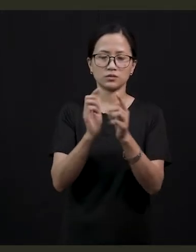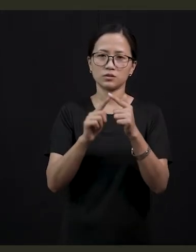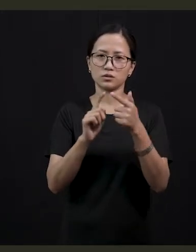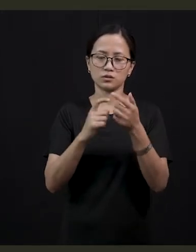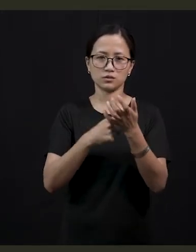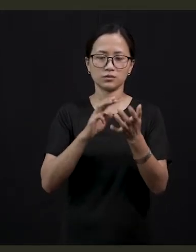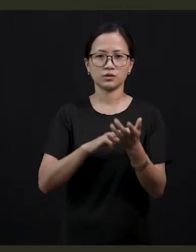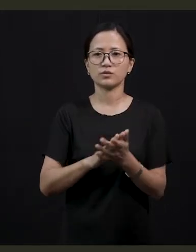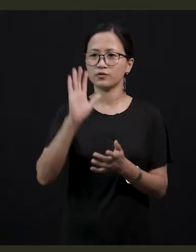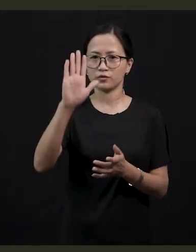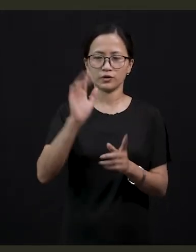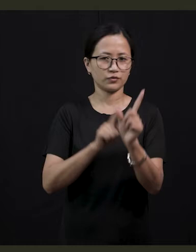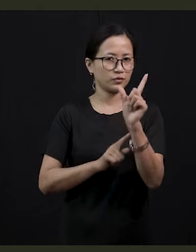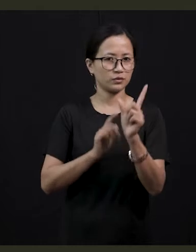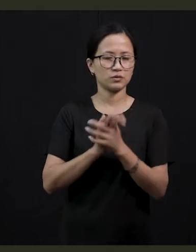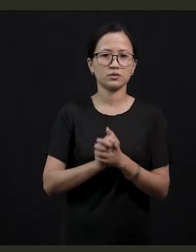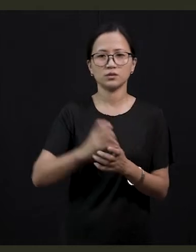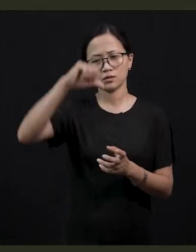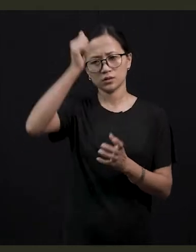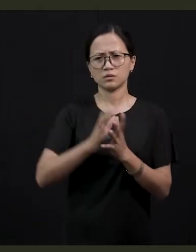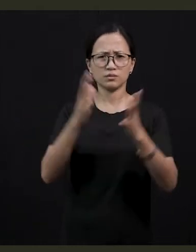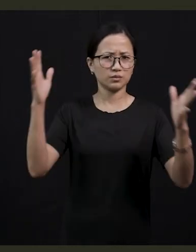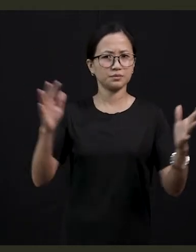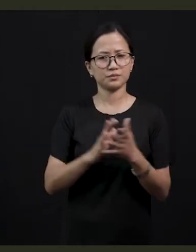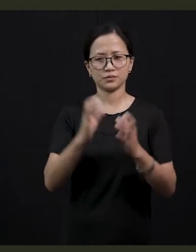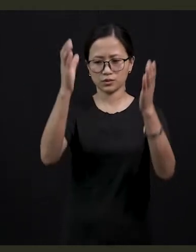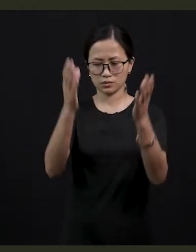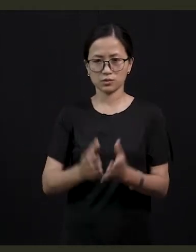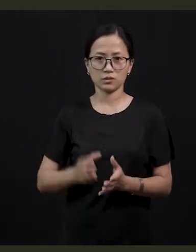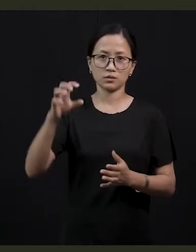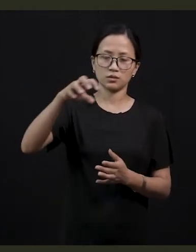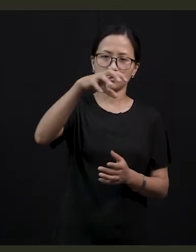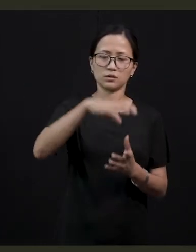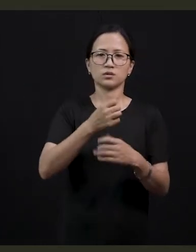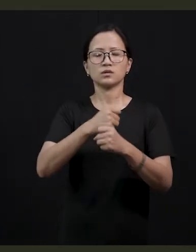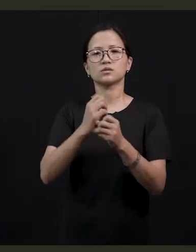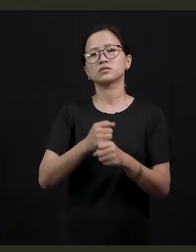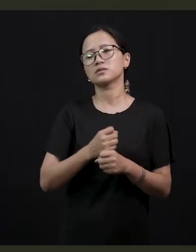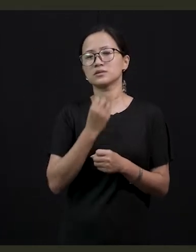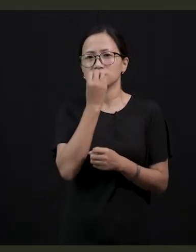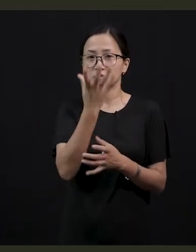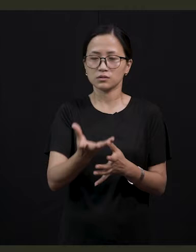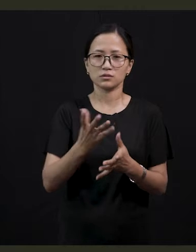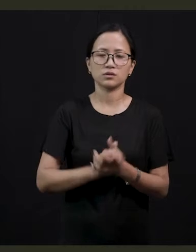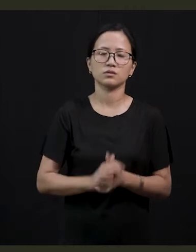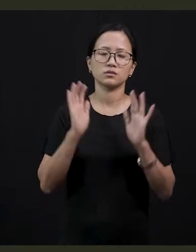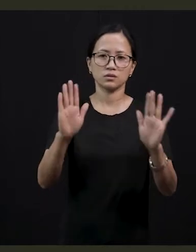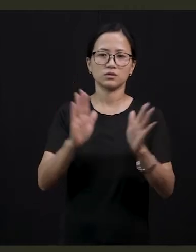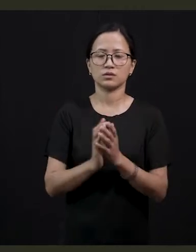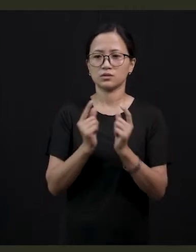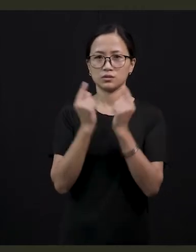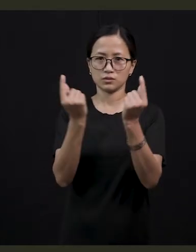5 years. Now, because India is a big country, to make things easier, you